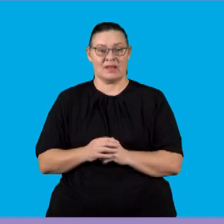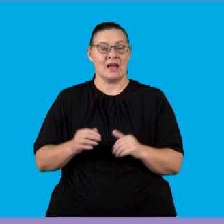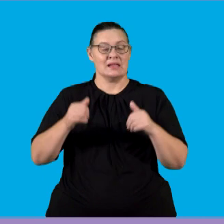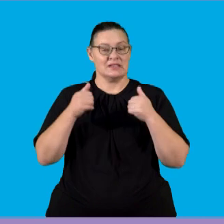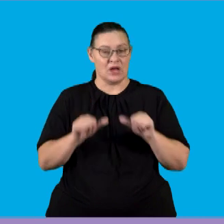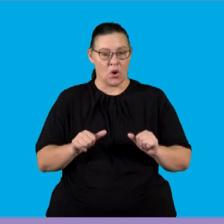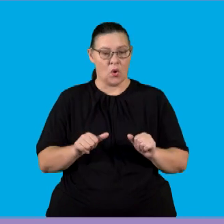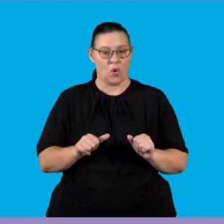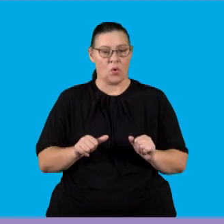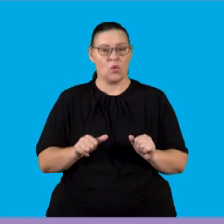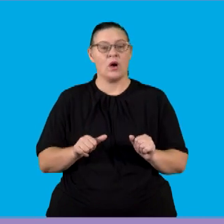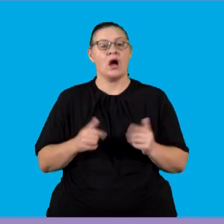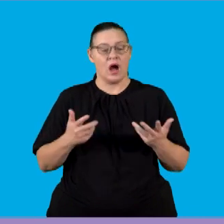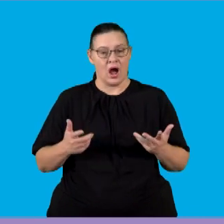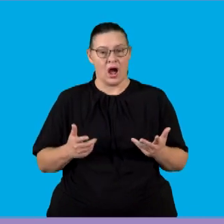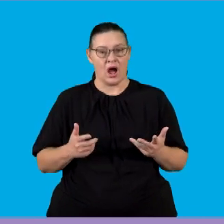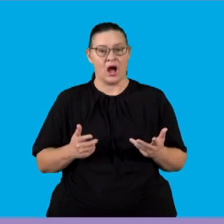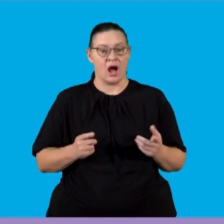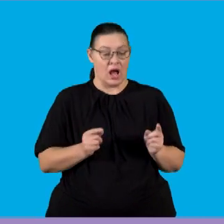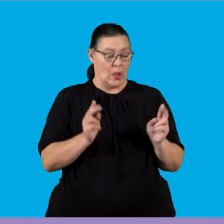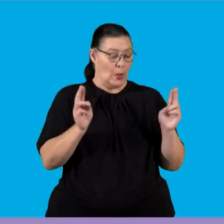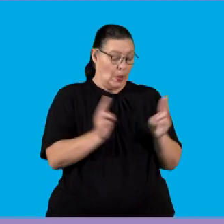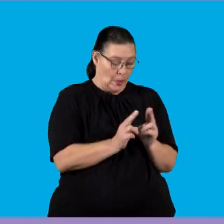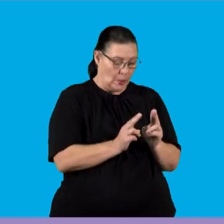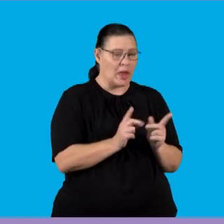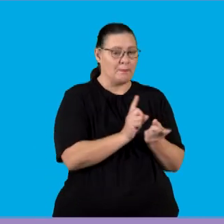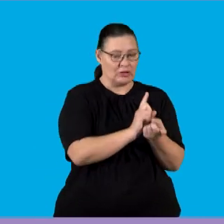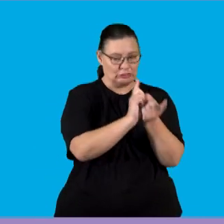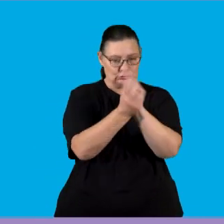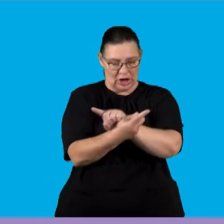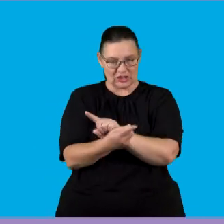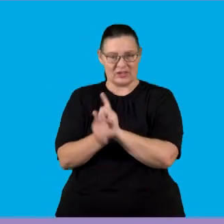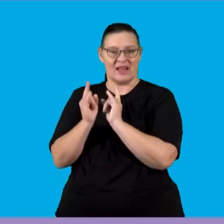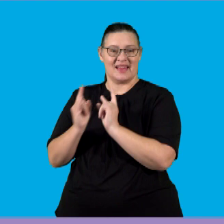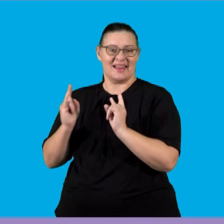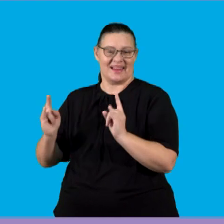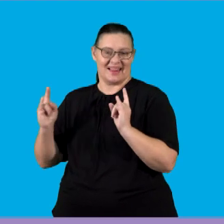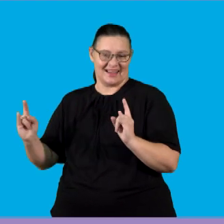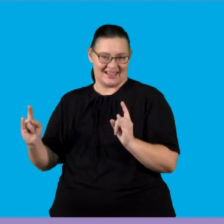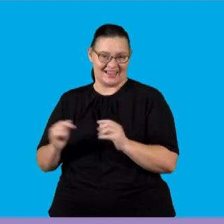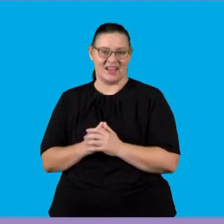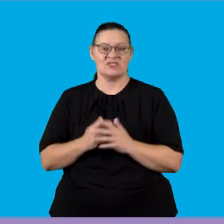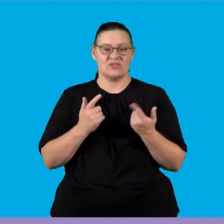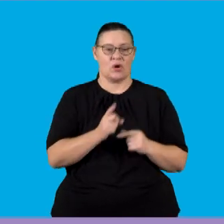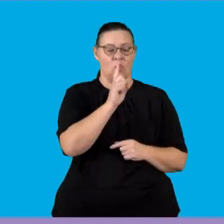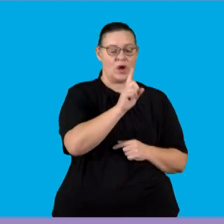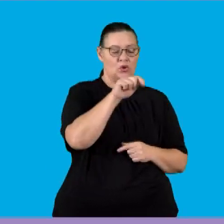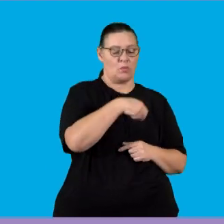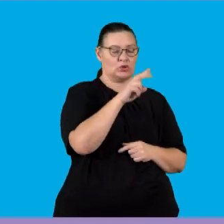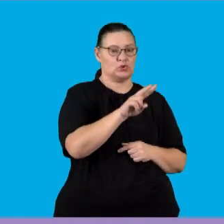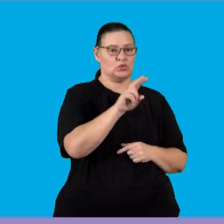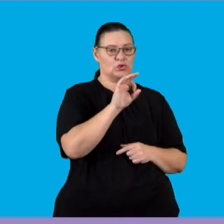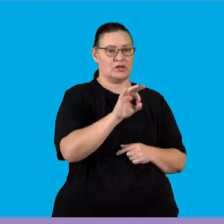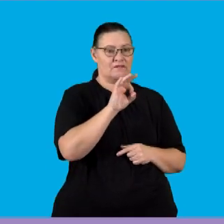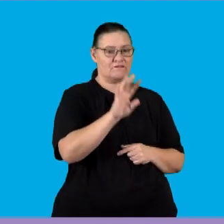Then let us expand and simplify the following scientific notation. So we have here